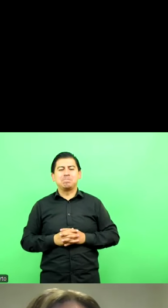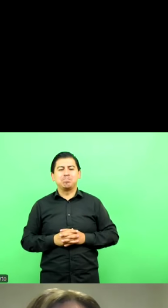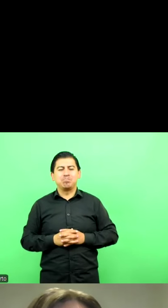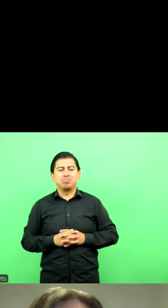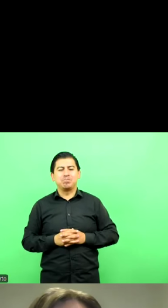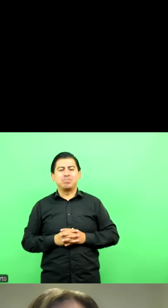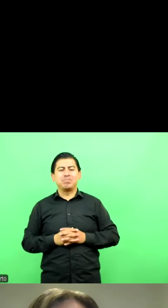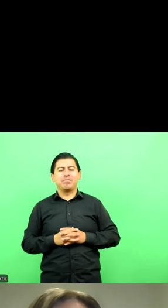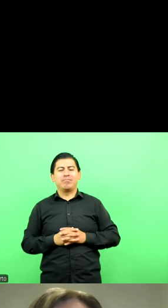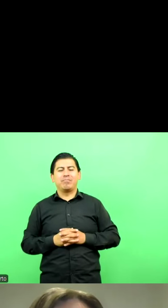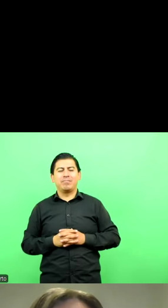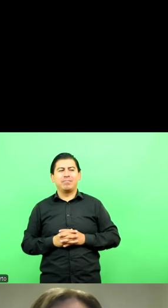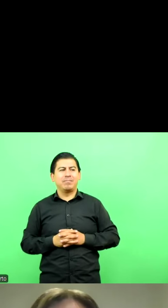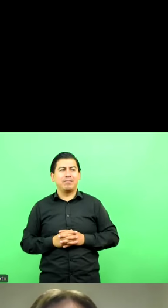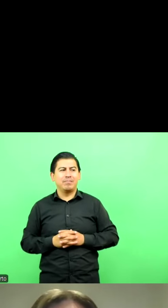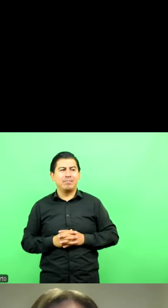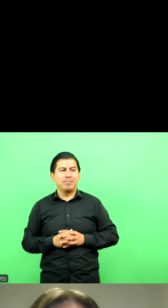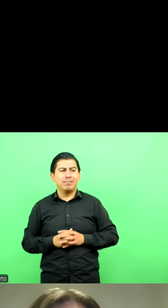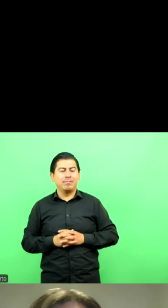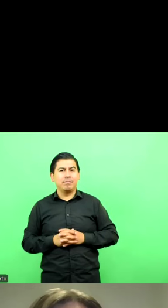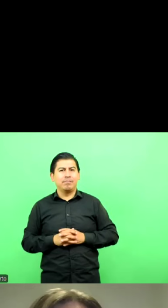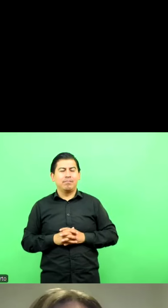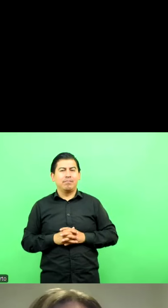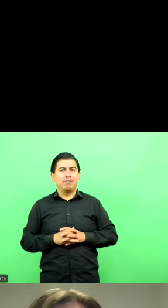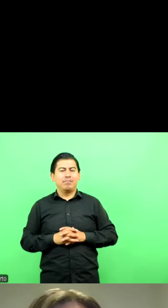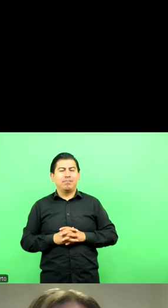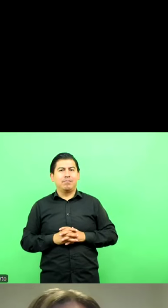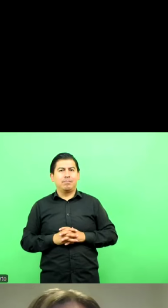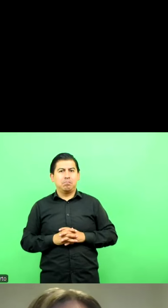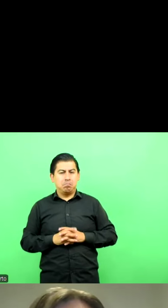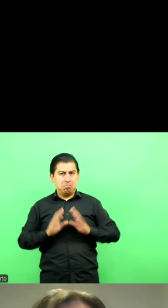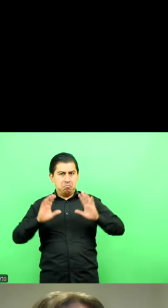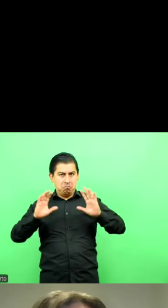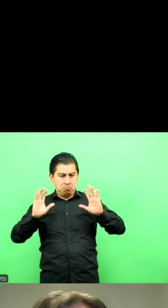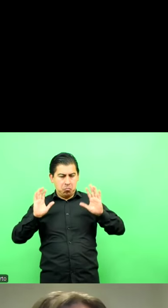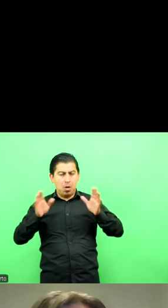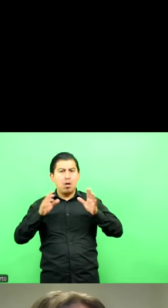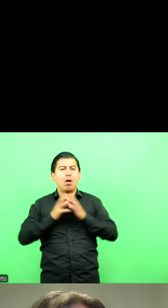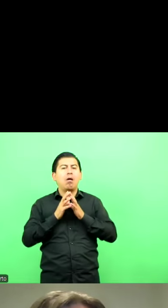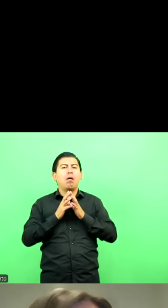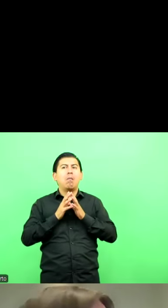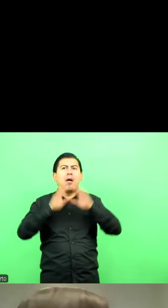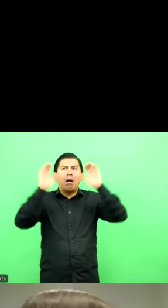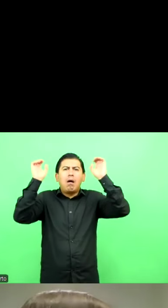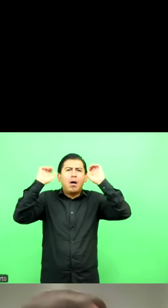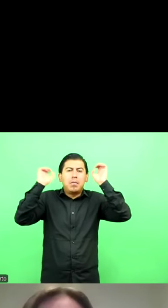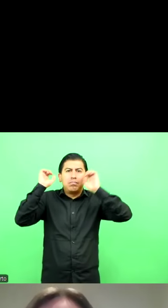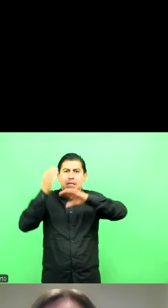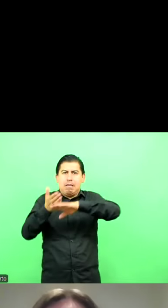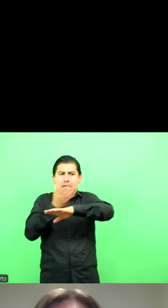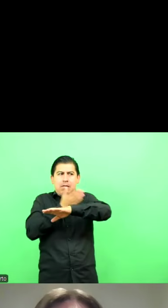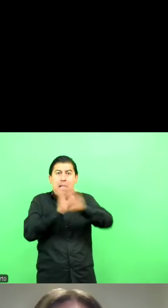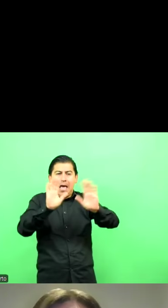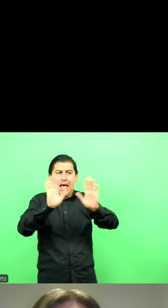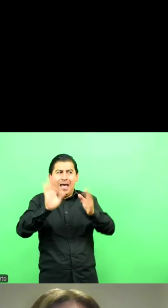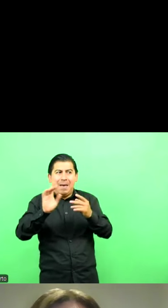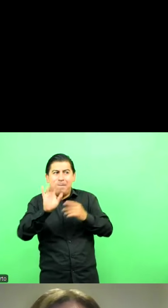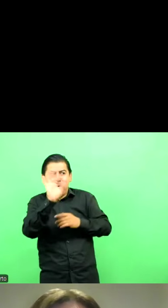that's not, when planning for emergencies and crises. No, that's not a question, right?